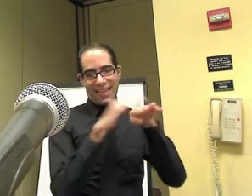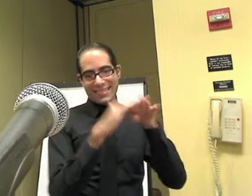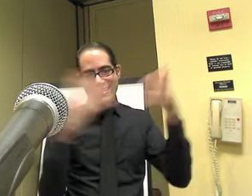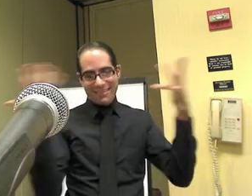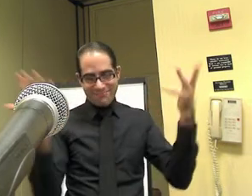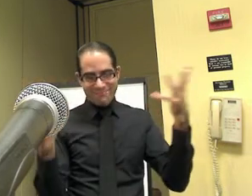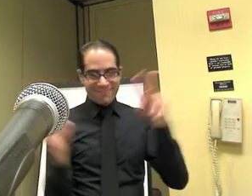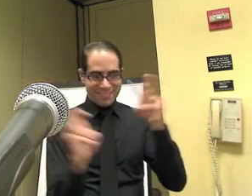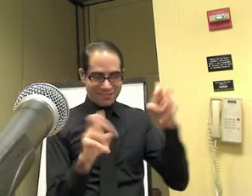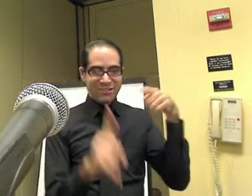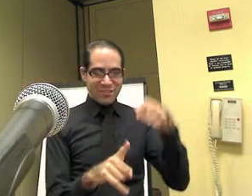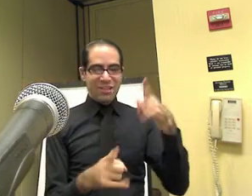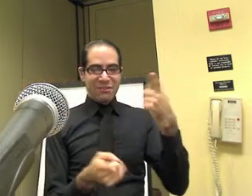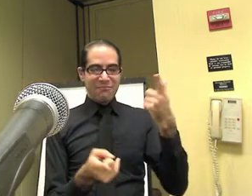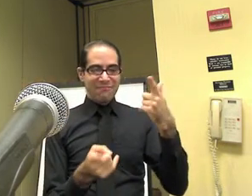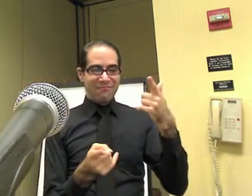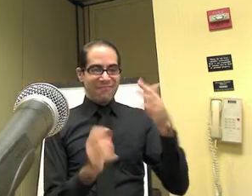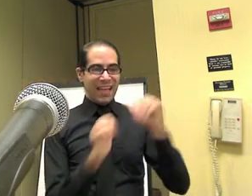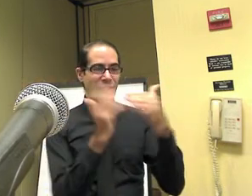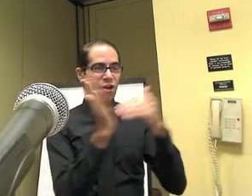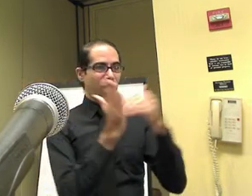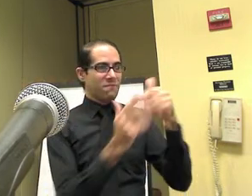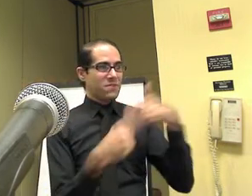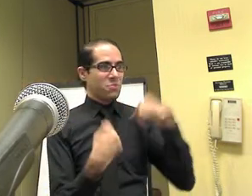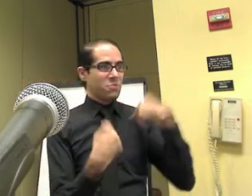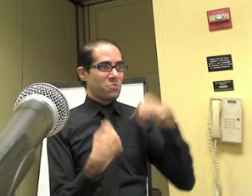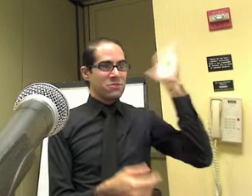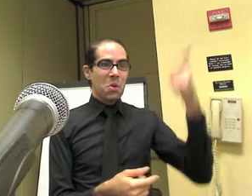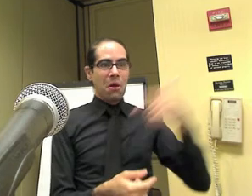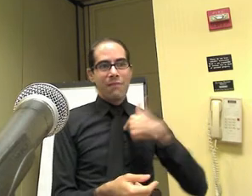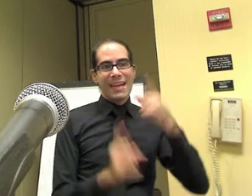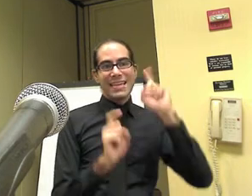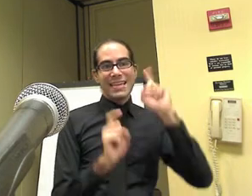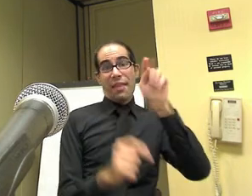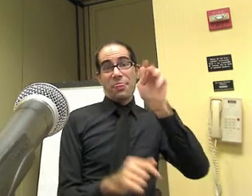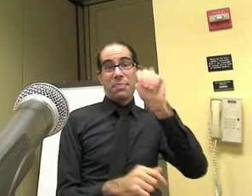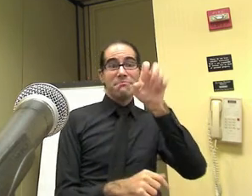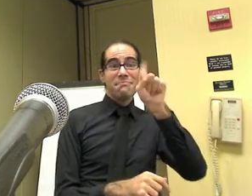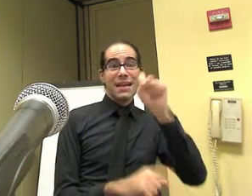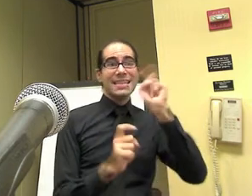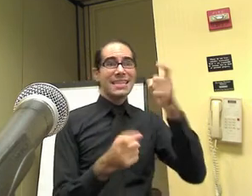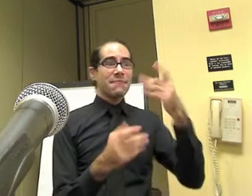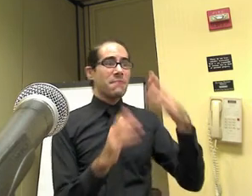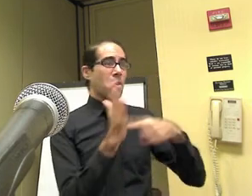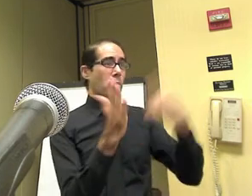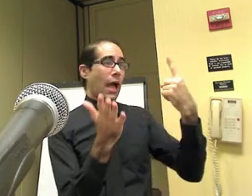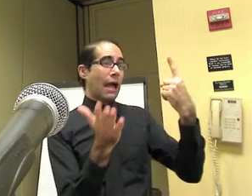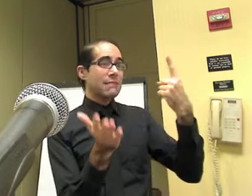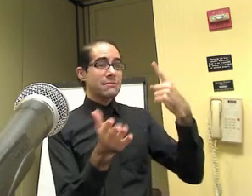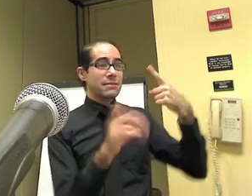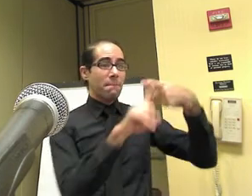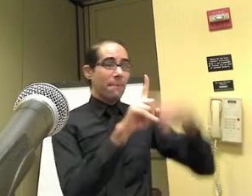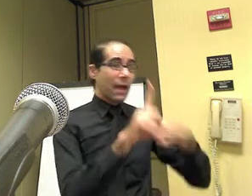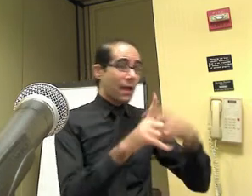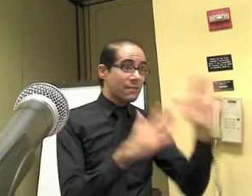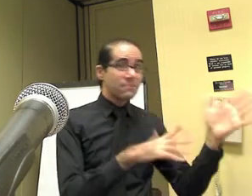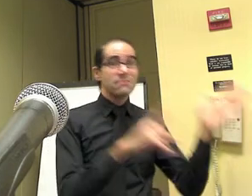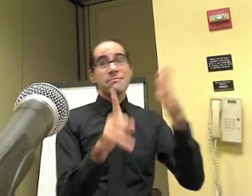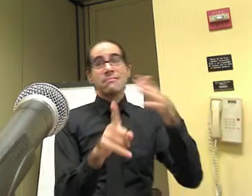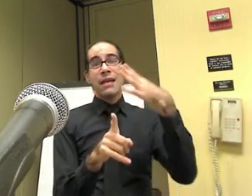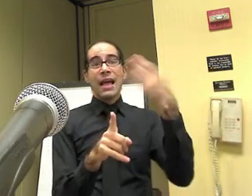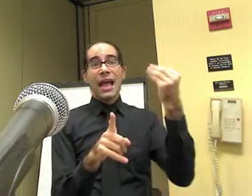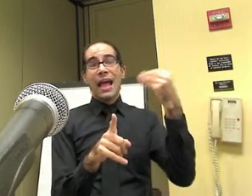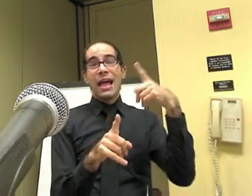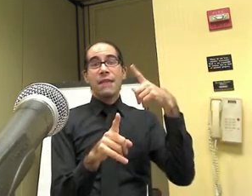And, again, it's the random access issue of sign language tours. How often do we present? I mean, it's just maybe